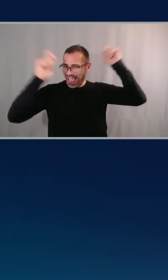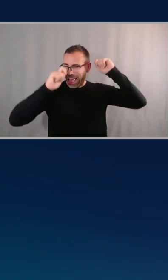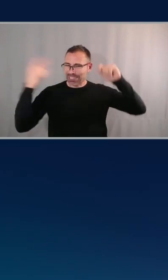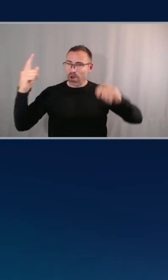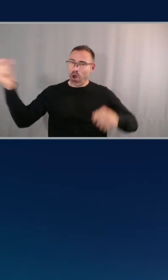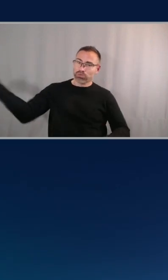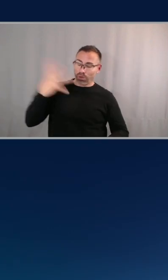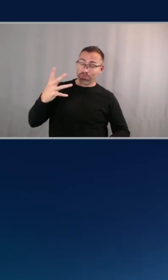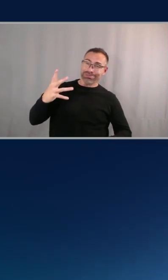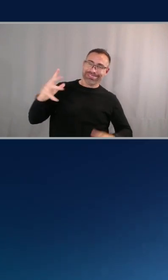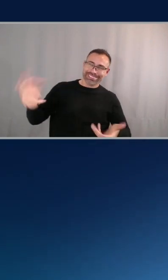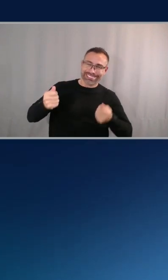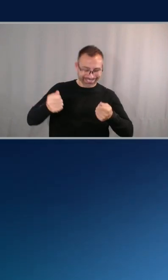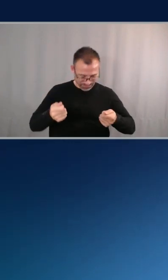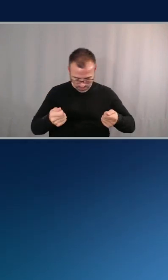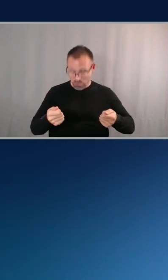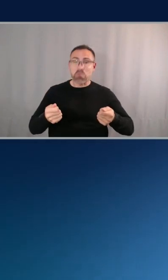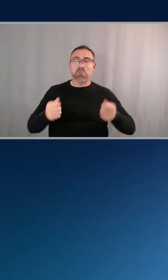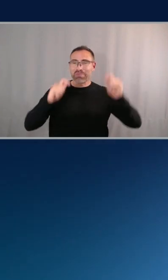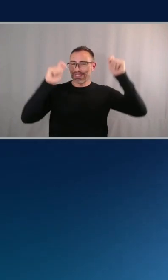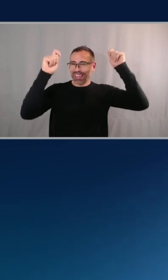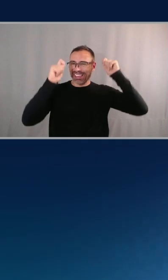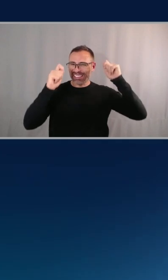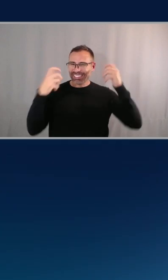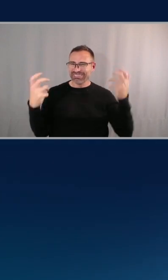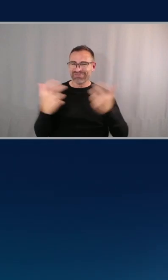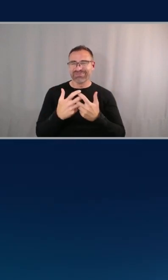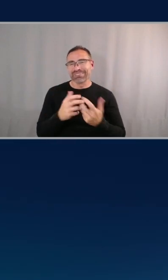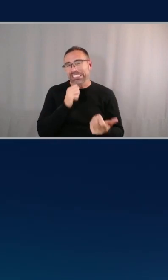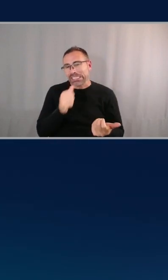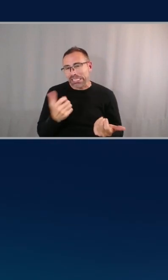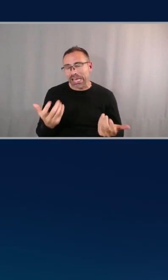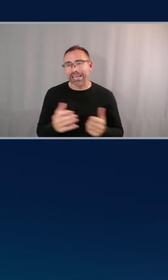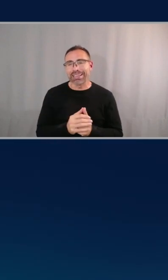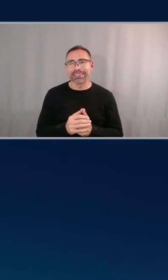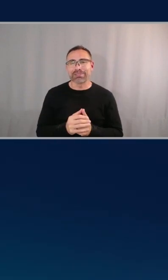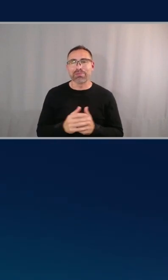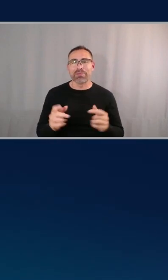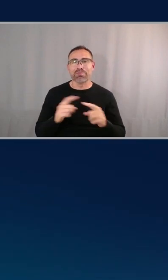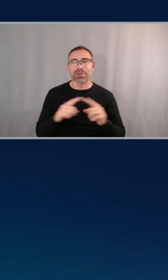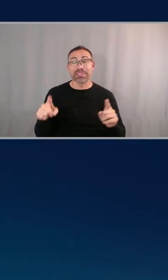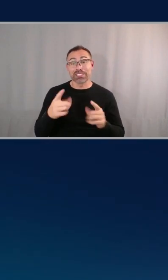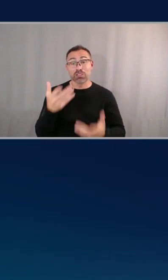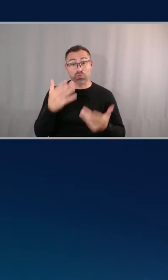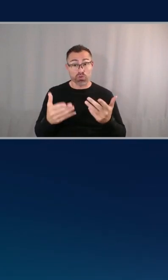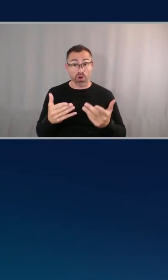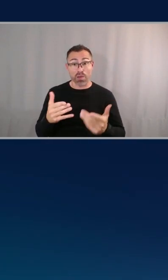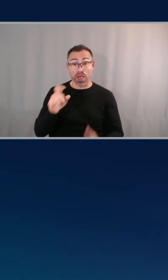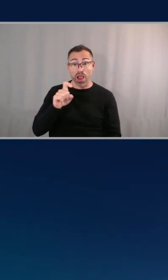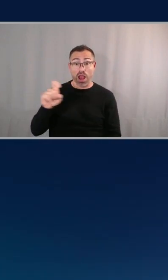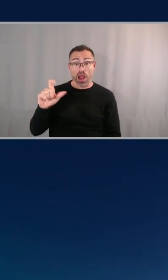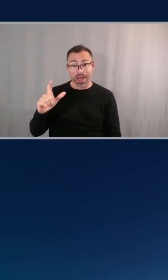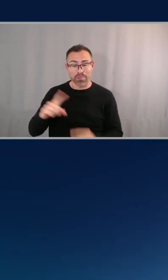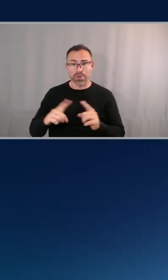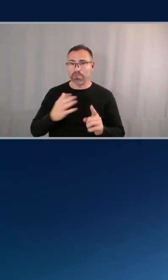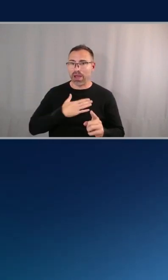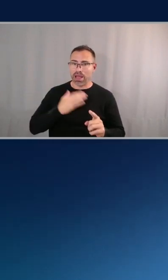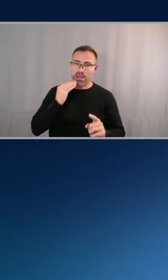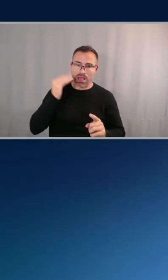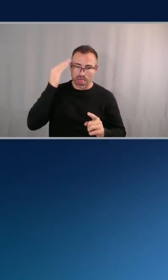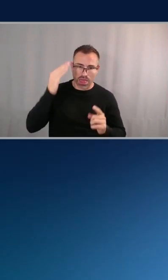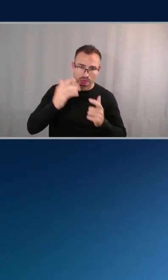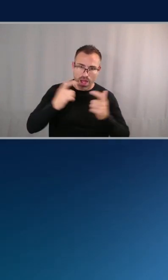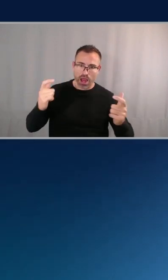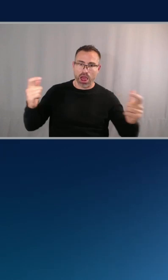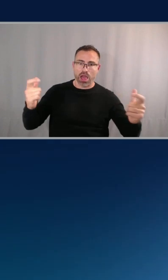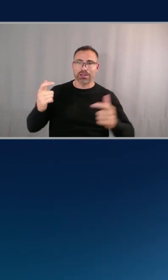And ironically, this is probably like a 2X, but I have a giant lollipop head. But also, speaking of large unwieldy things, we have a question